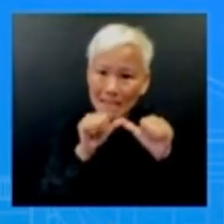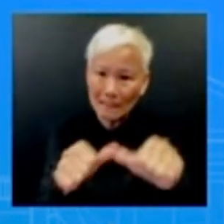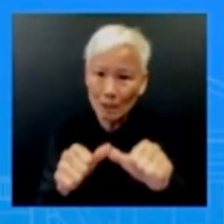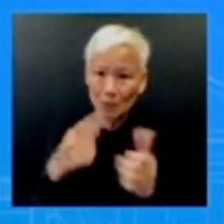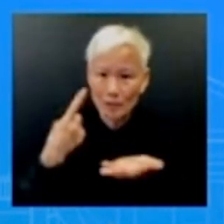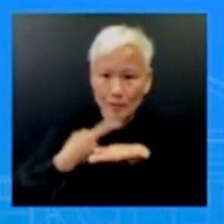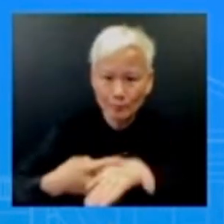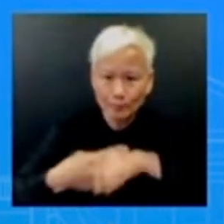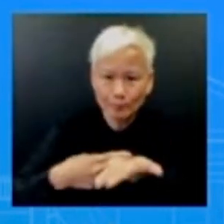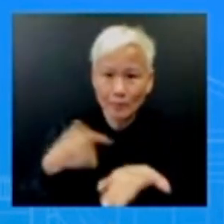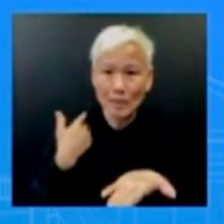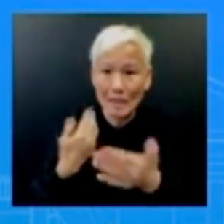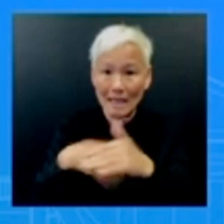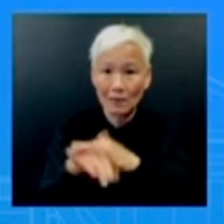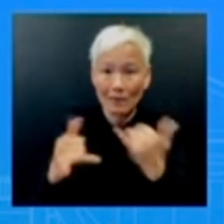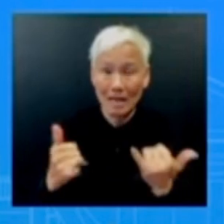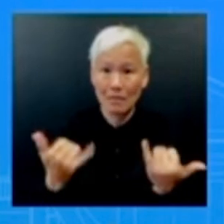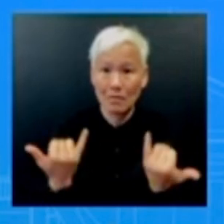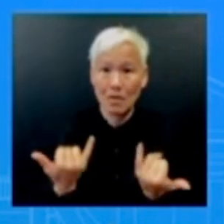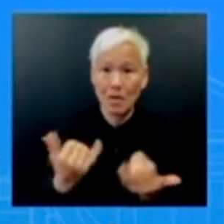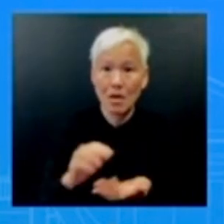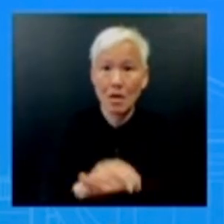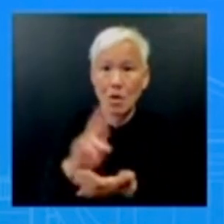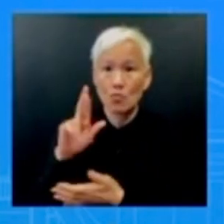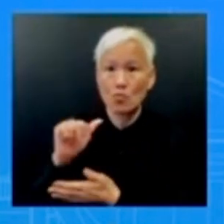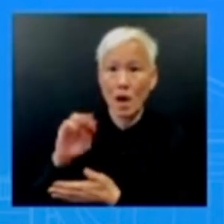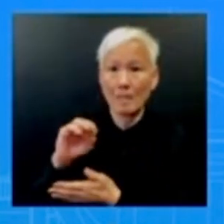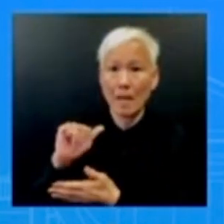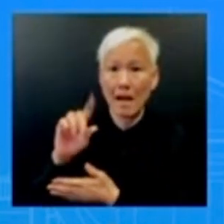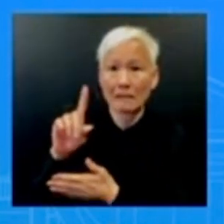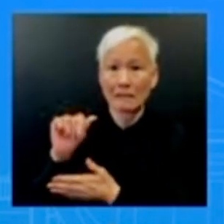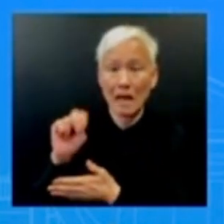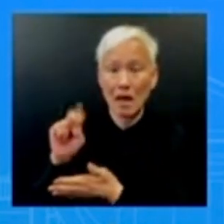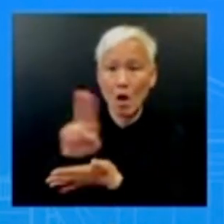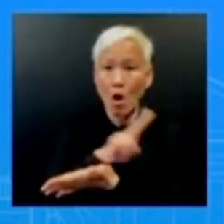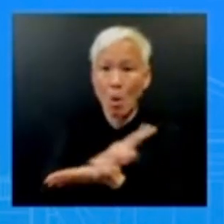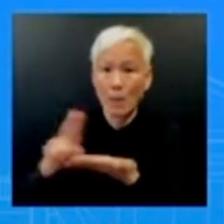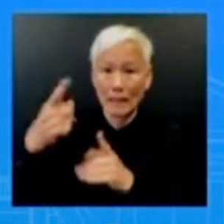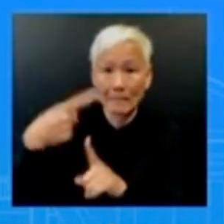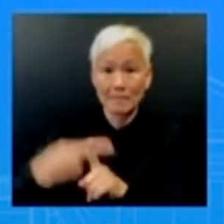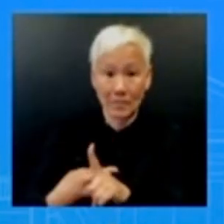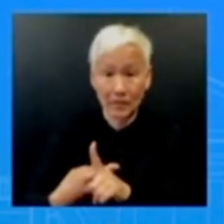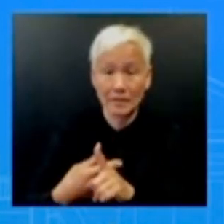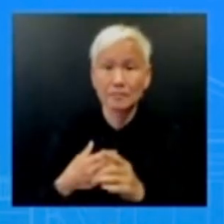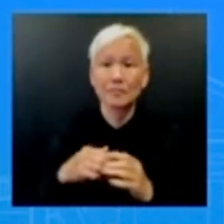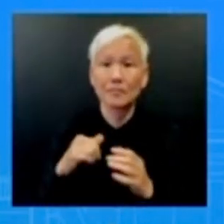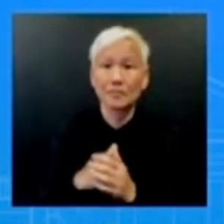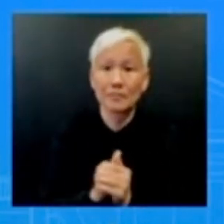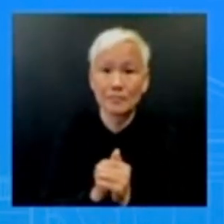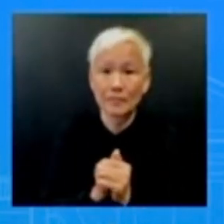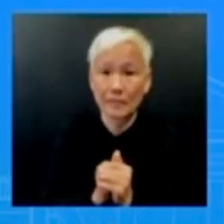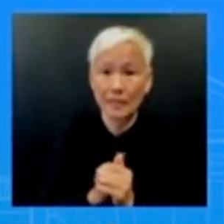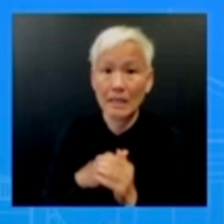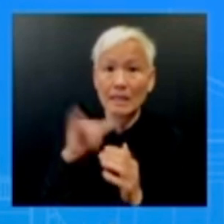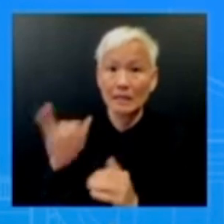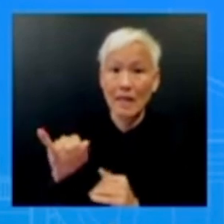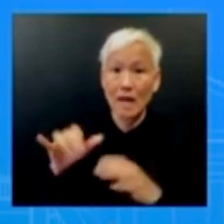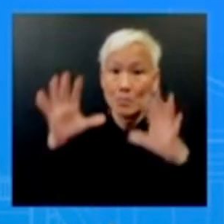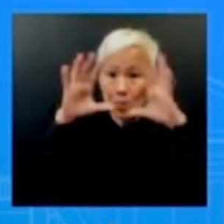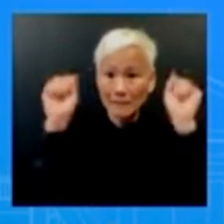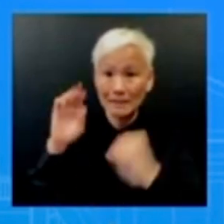Ramadan, Passover, and Easter. Now, President Biden has also spoken, I think, as you know, yesterday with Prime Minister